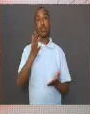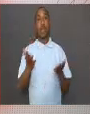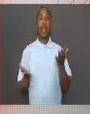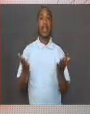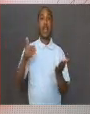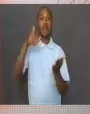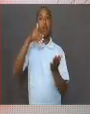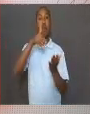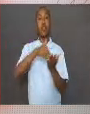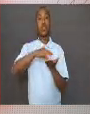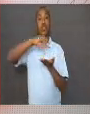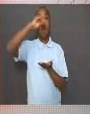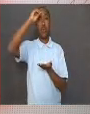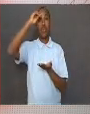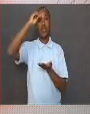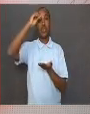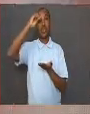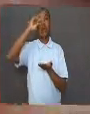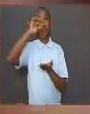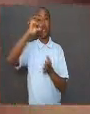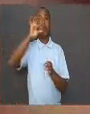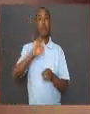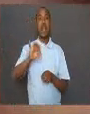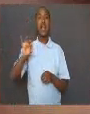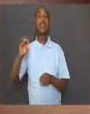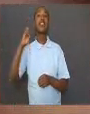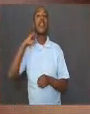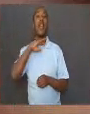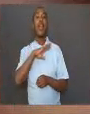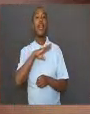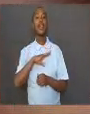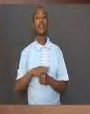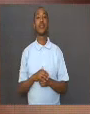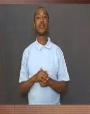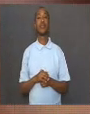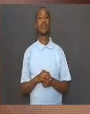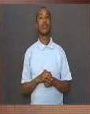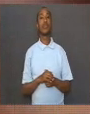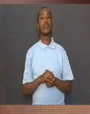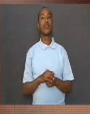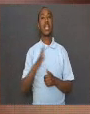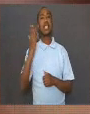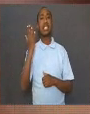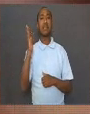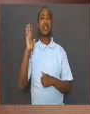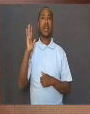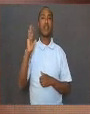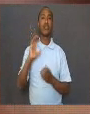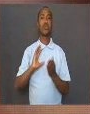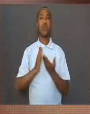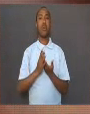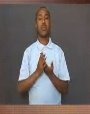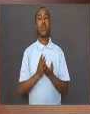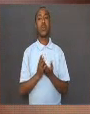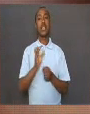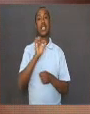You might have also thought of a plant decaying. It seems